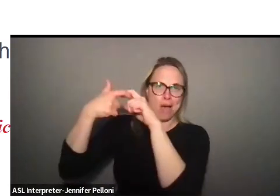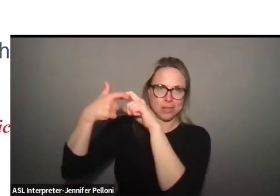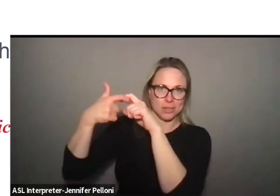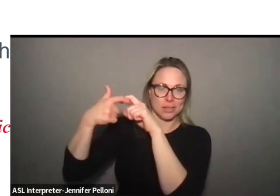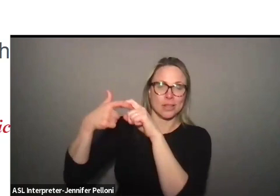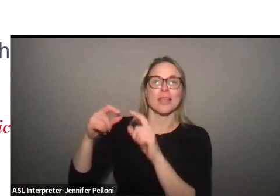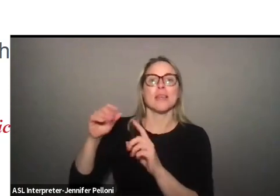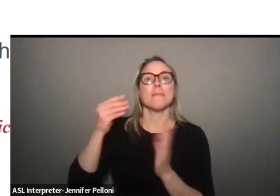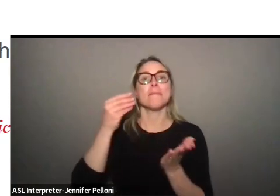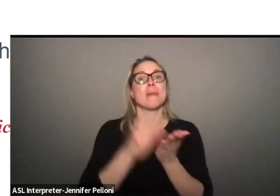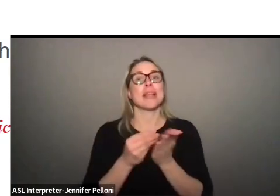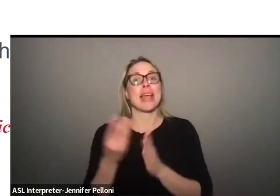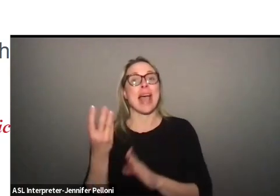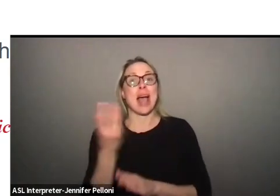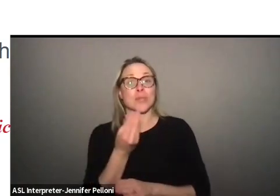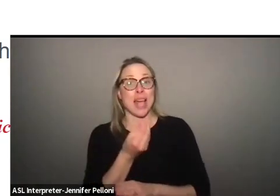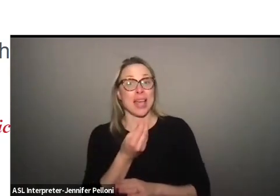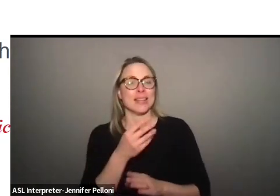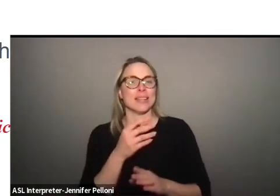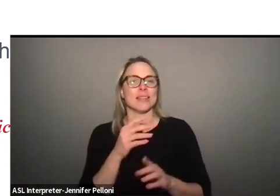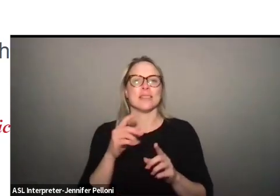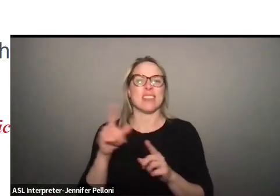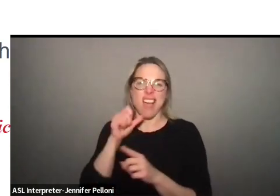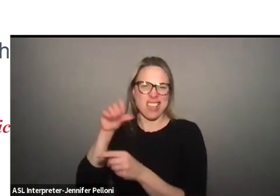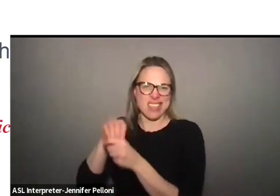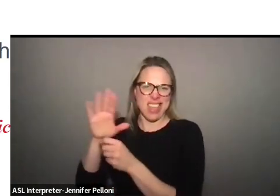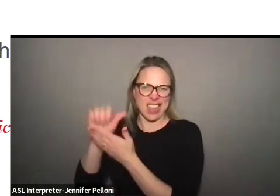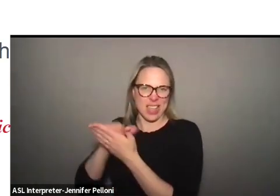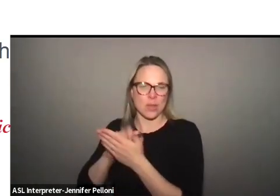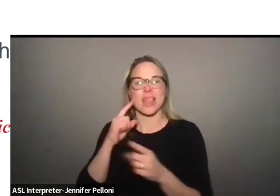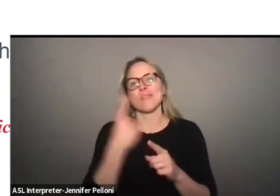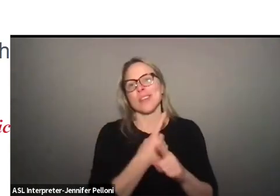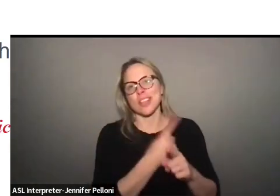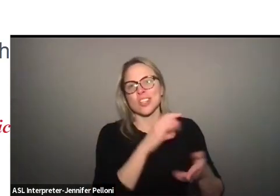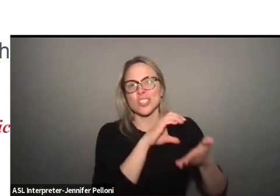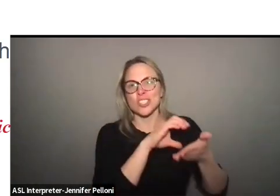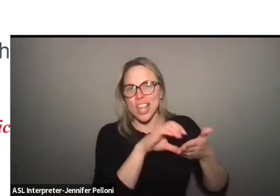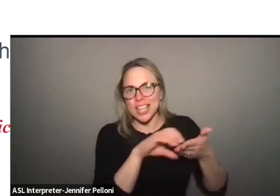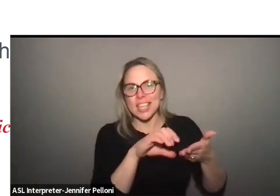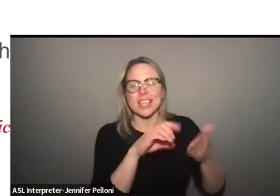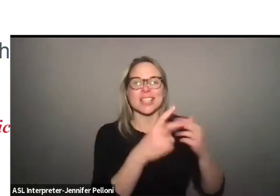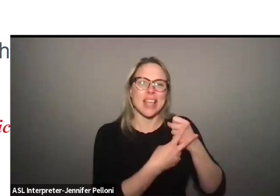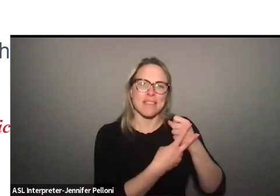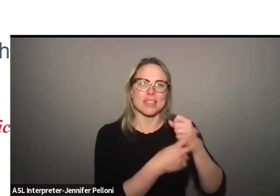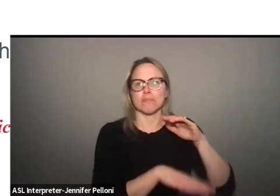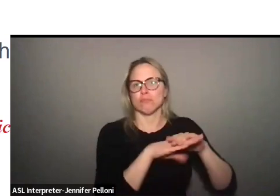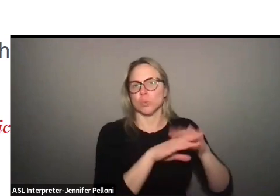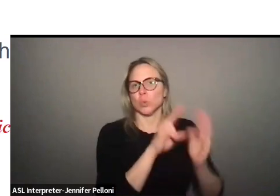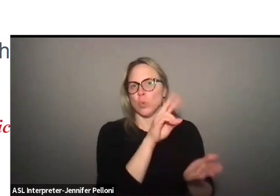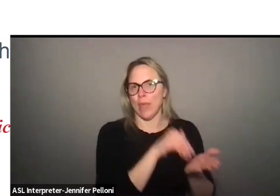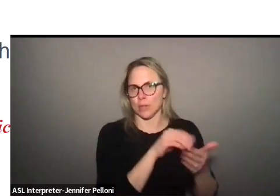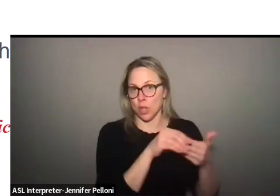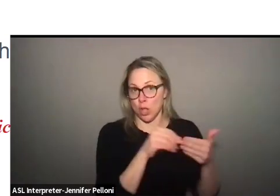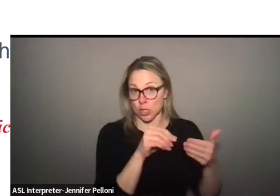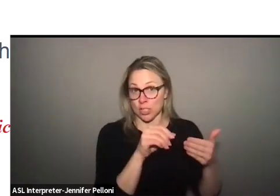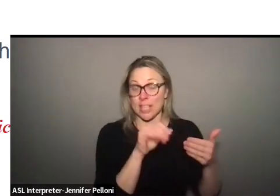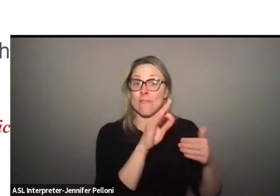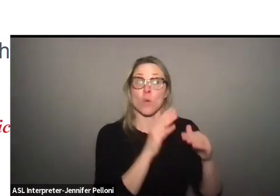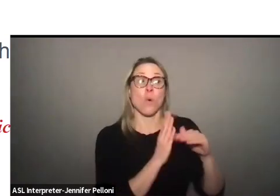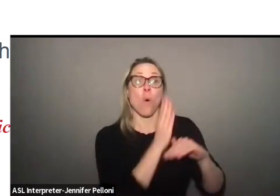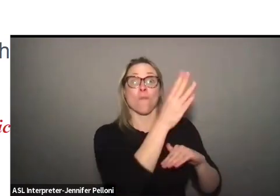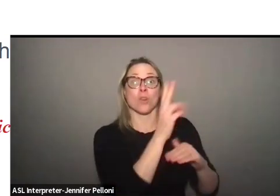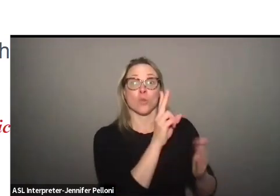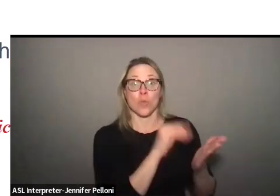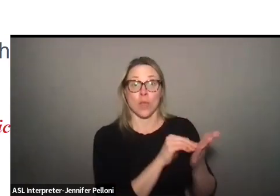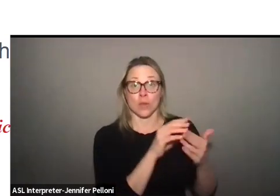ABLE in a regular checking or savings account, $2,000. If you were to exceed the